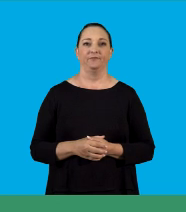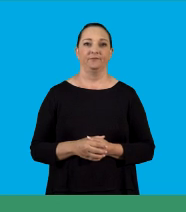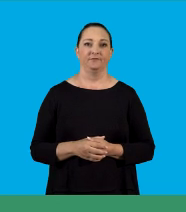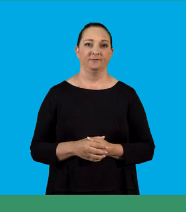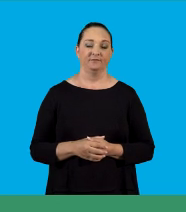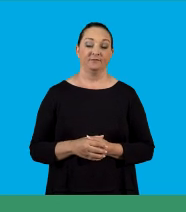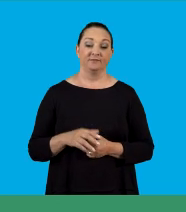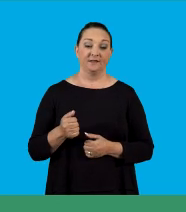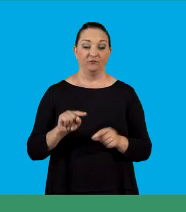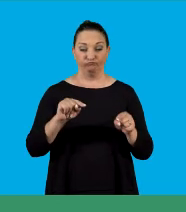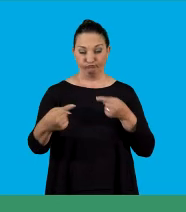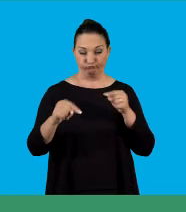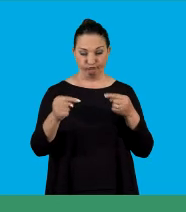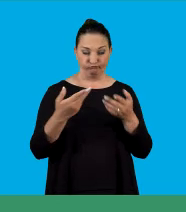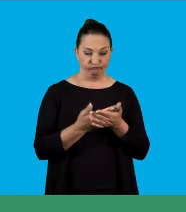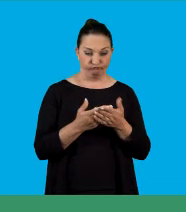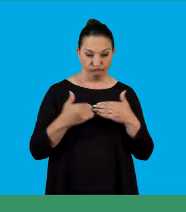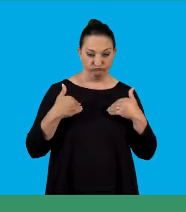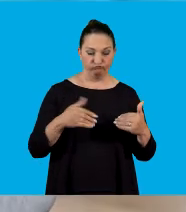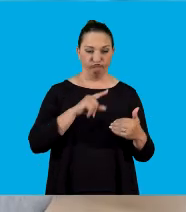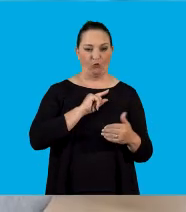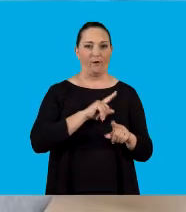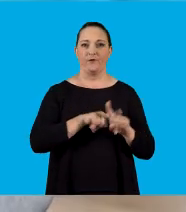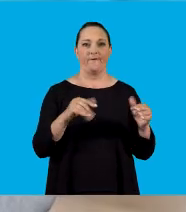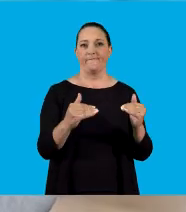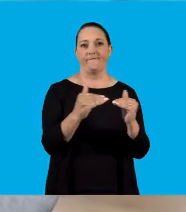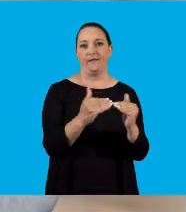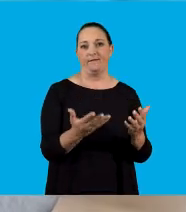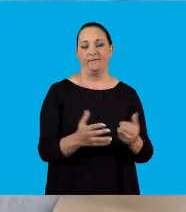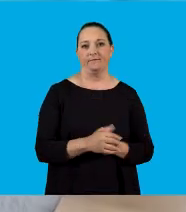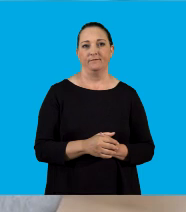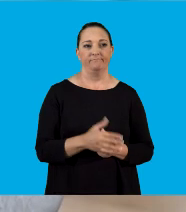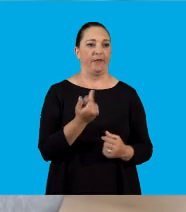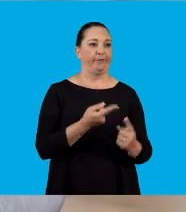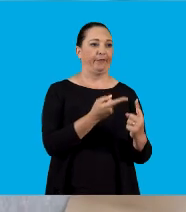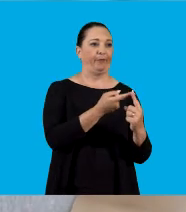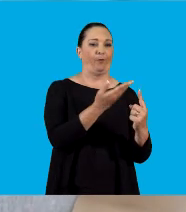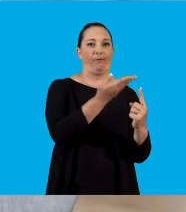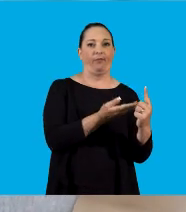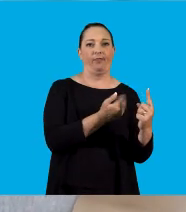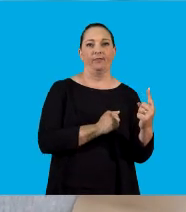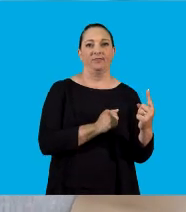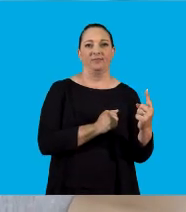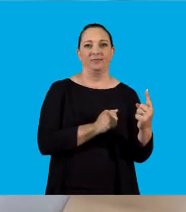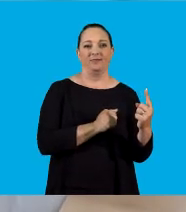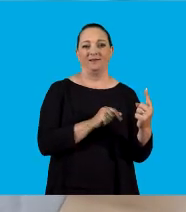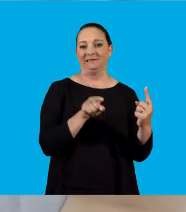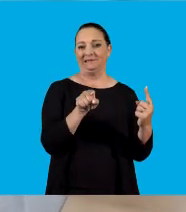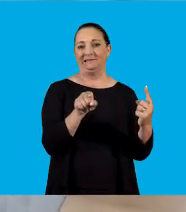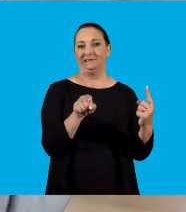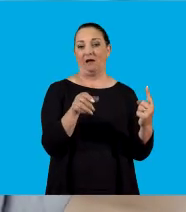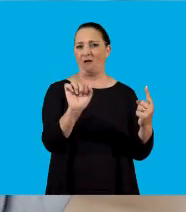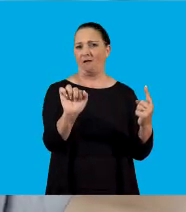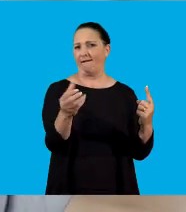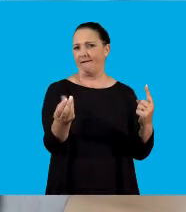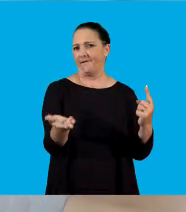benefits causes conflict because employee one would ask that why is it that employee two got